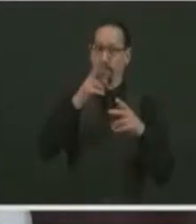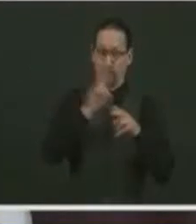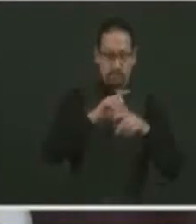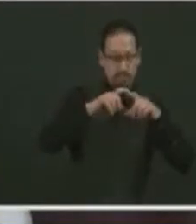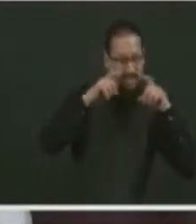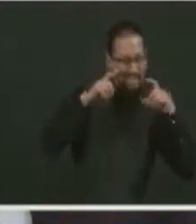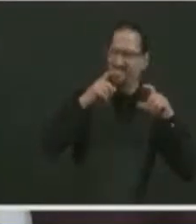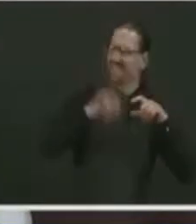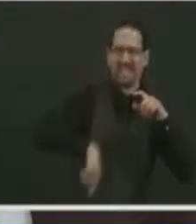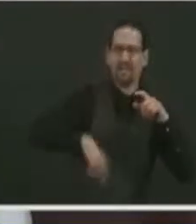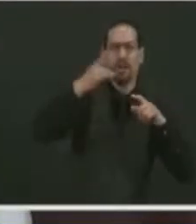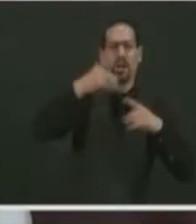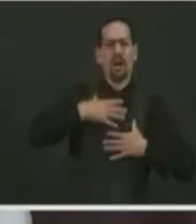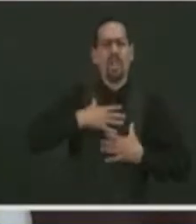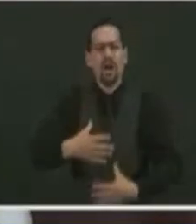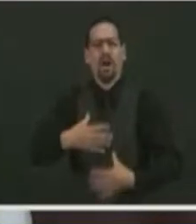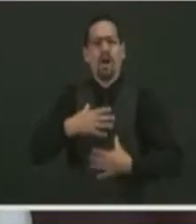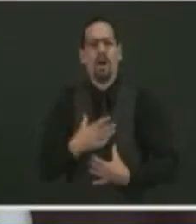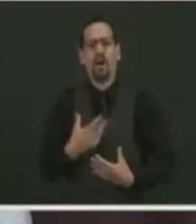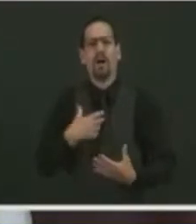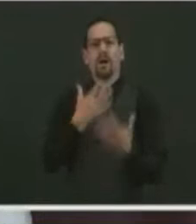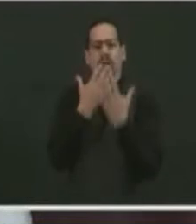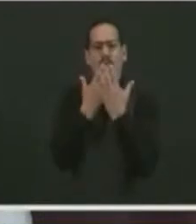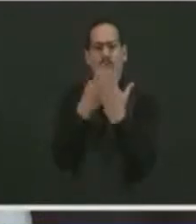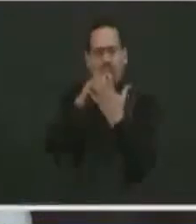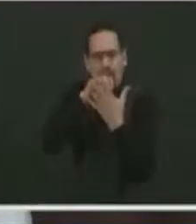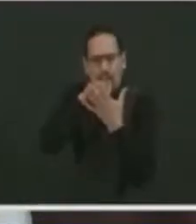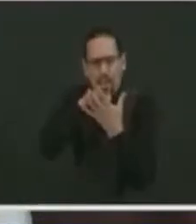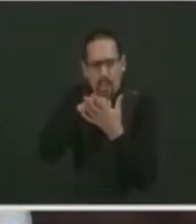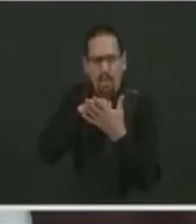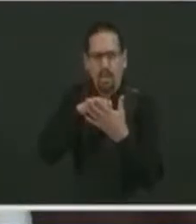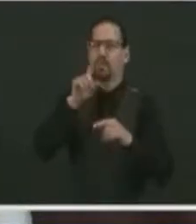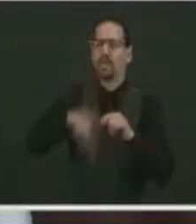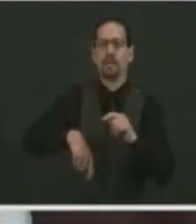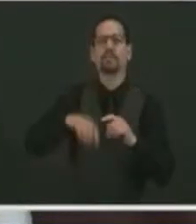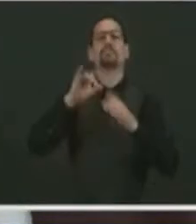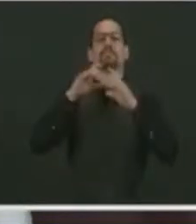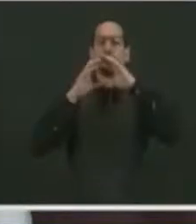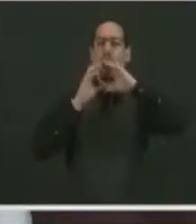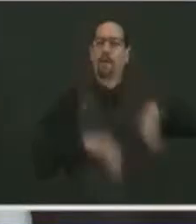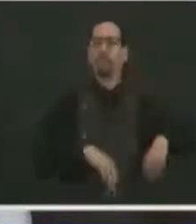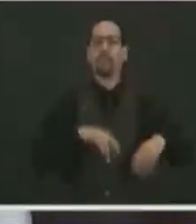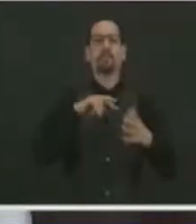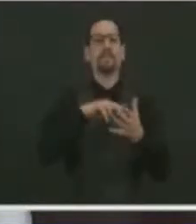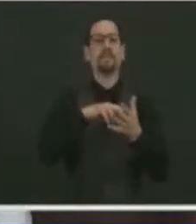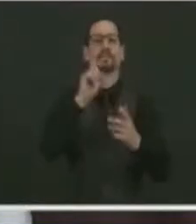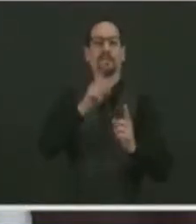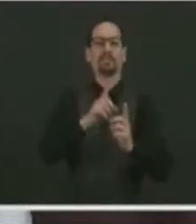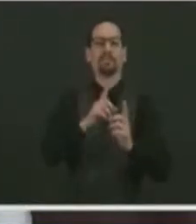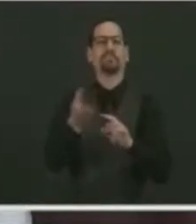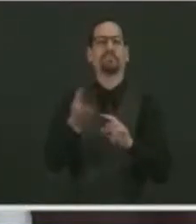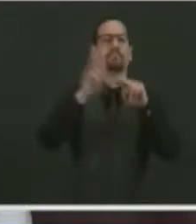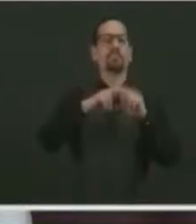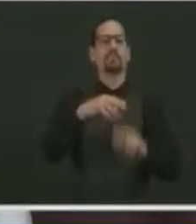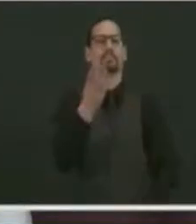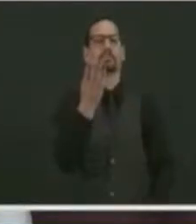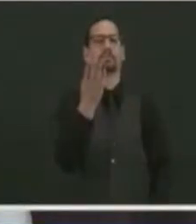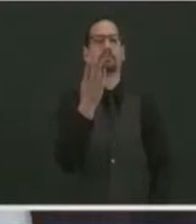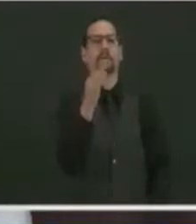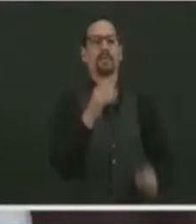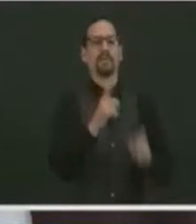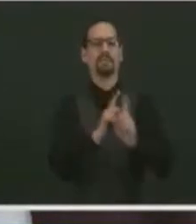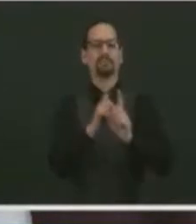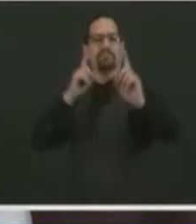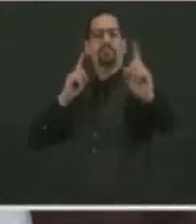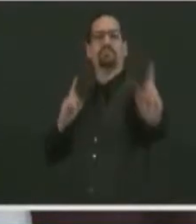need to project while you're singing. Everything that we offer that's based on the best science we can find is really to be